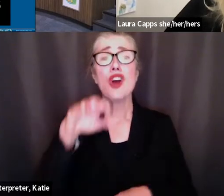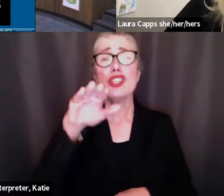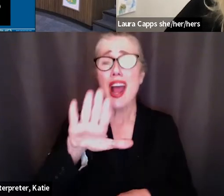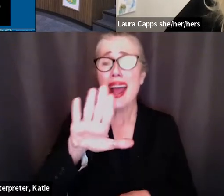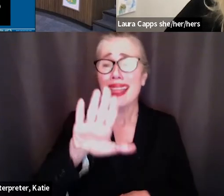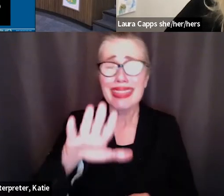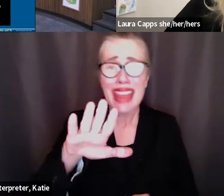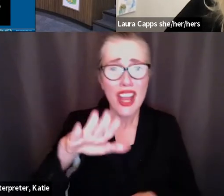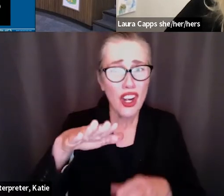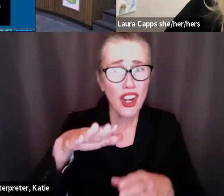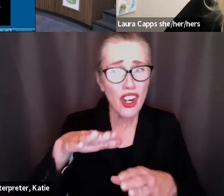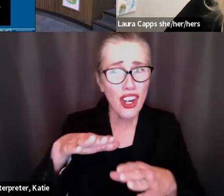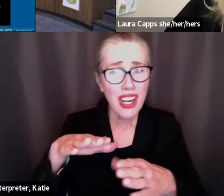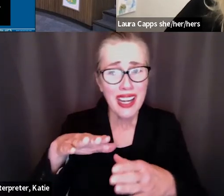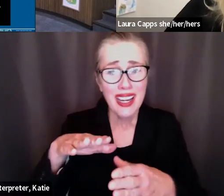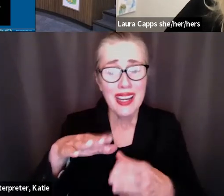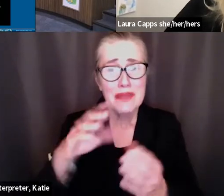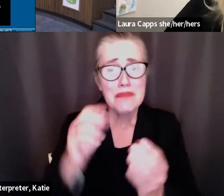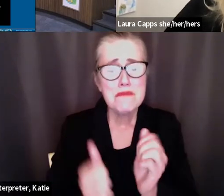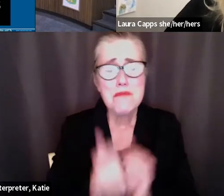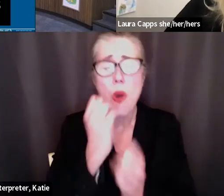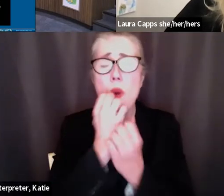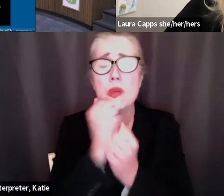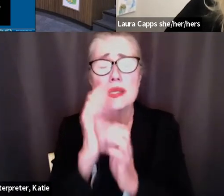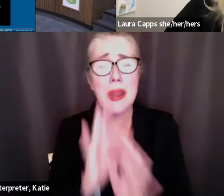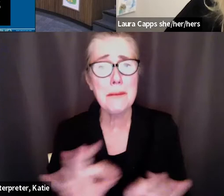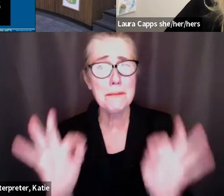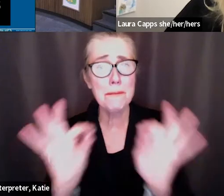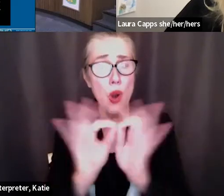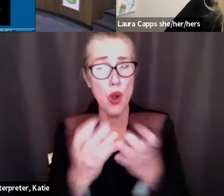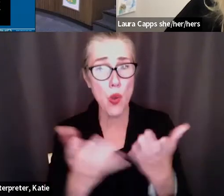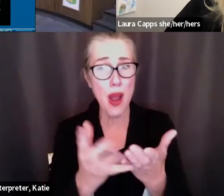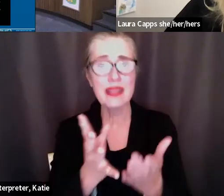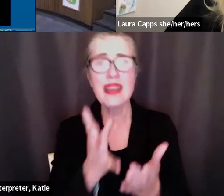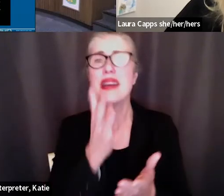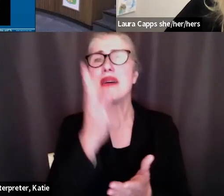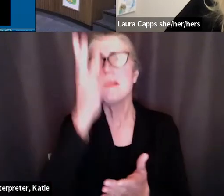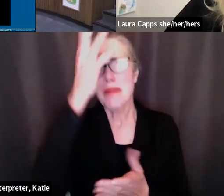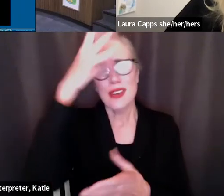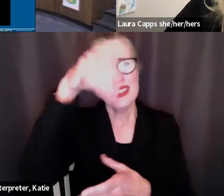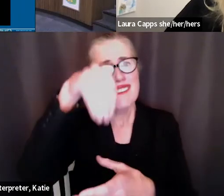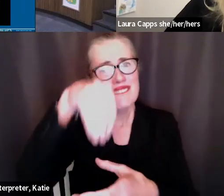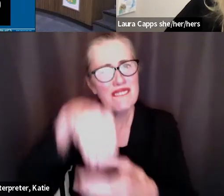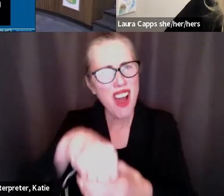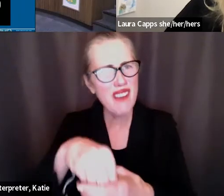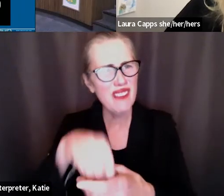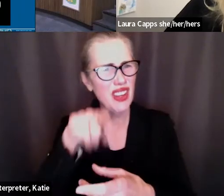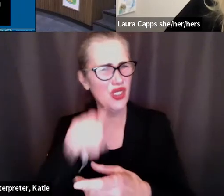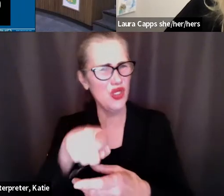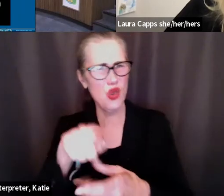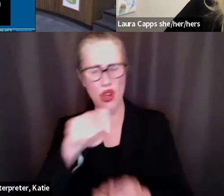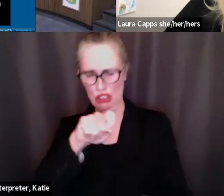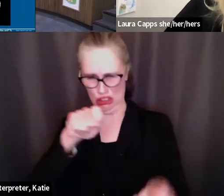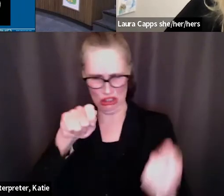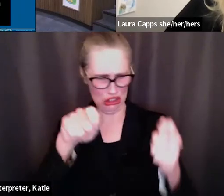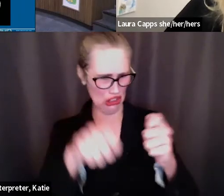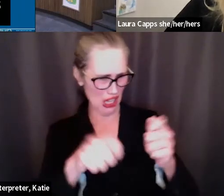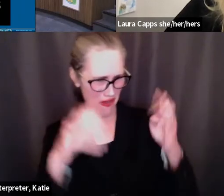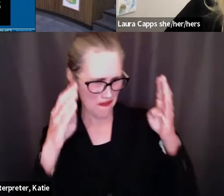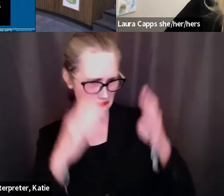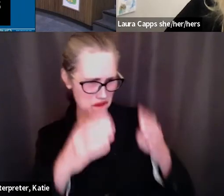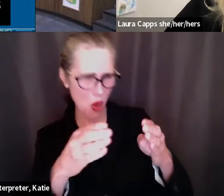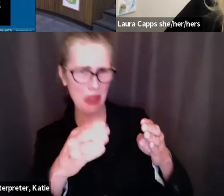parental involvement and this is now becoming all about politics and bureaucracy